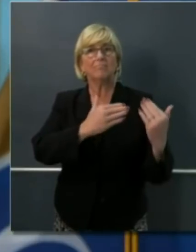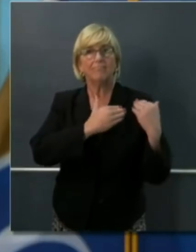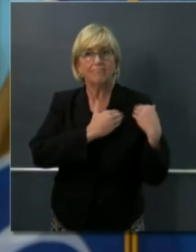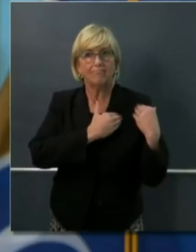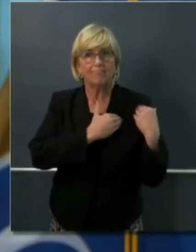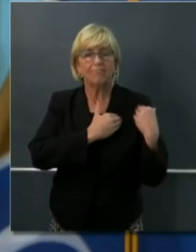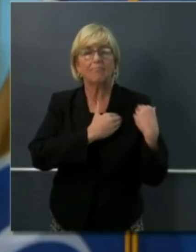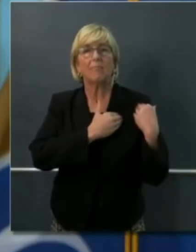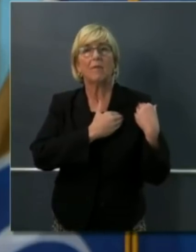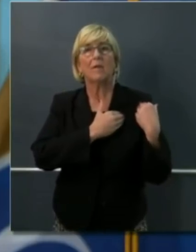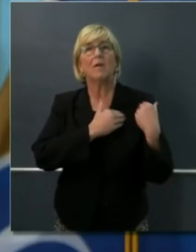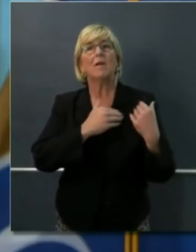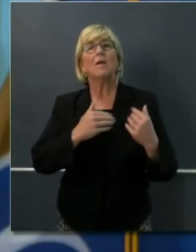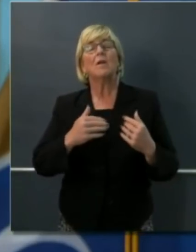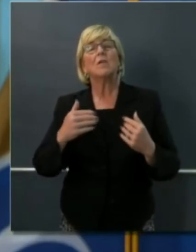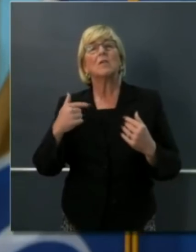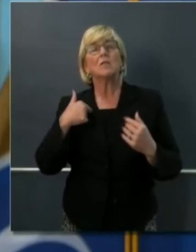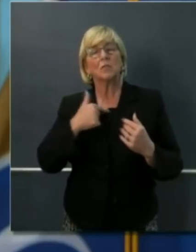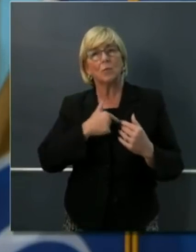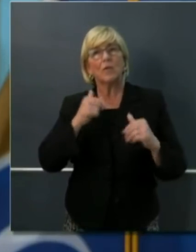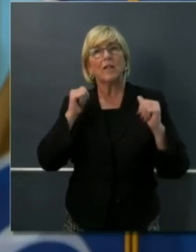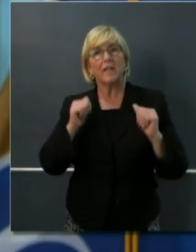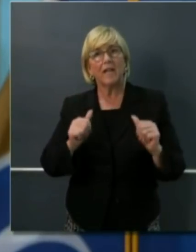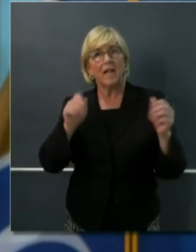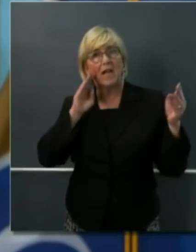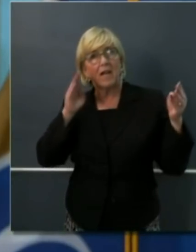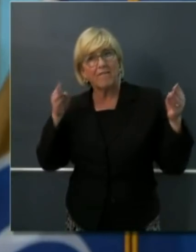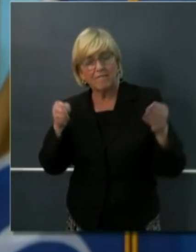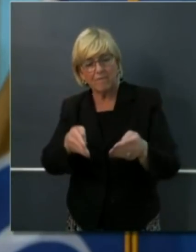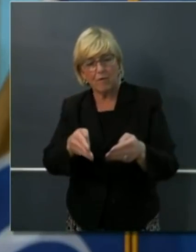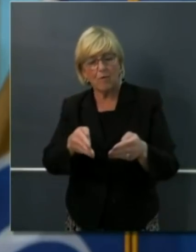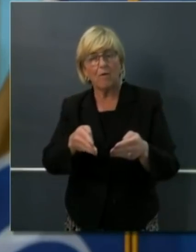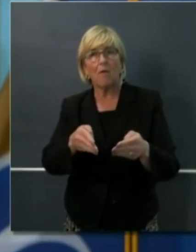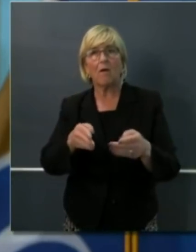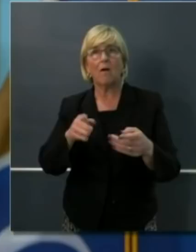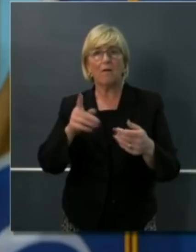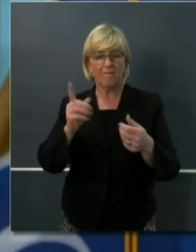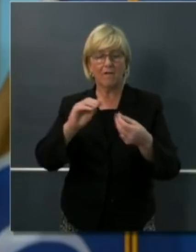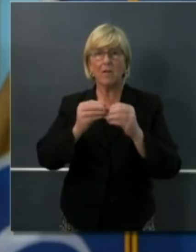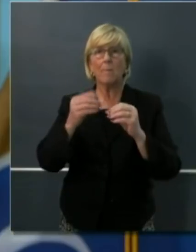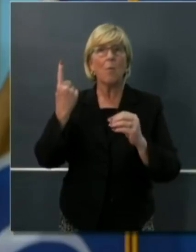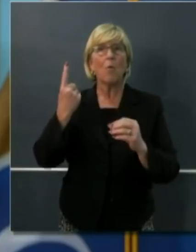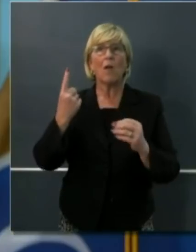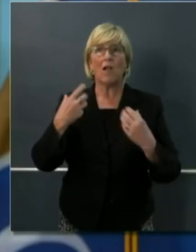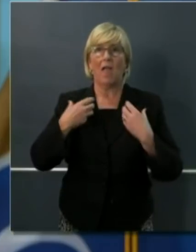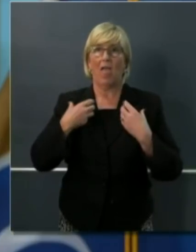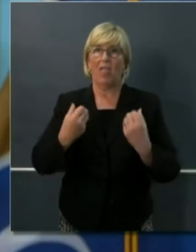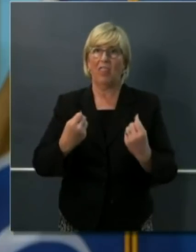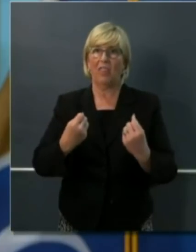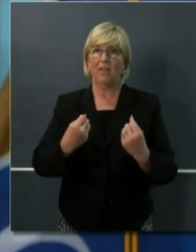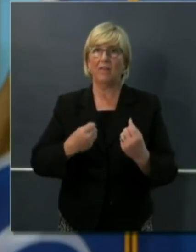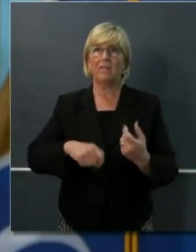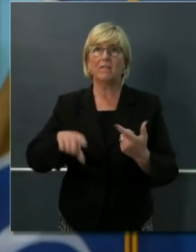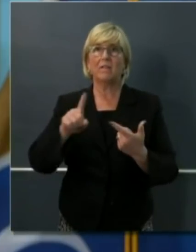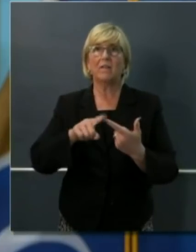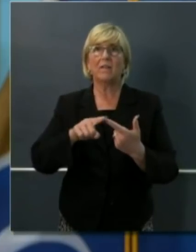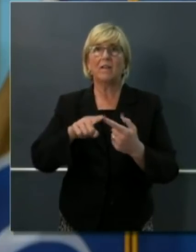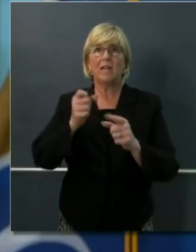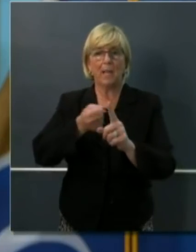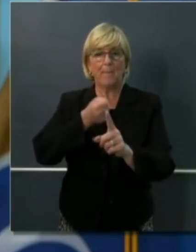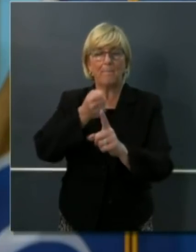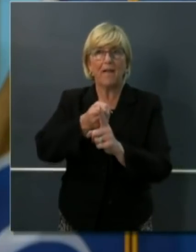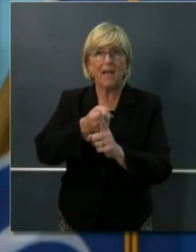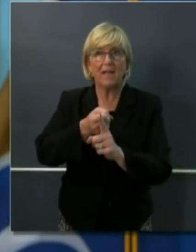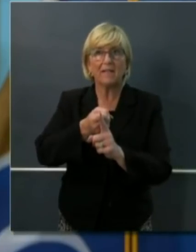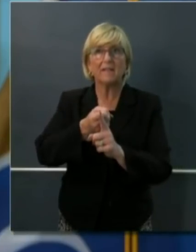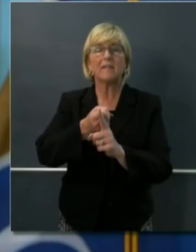way, move the dimmer. So we focus broadly on health, that we know the impact is great as we